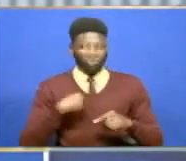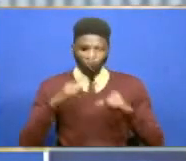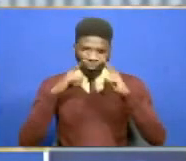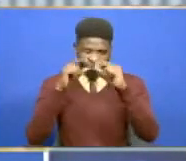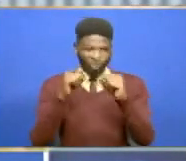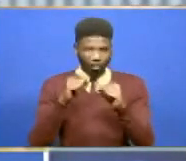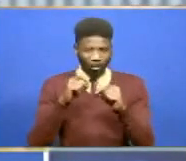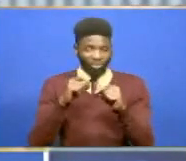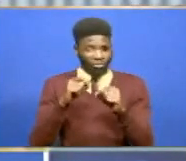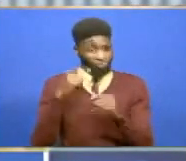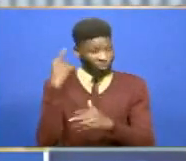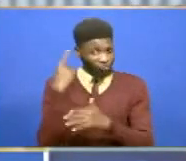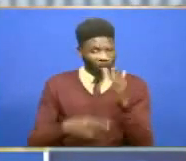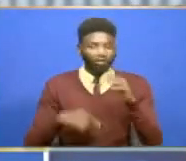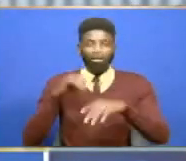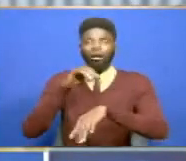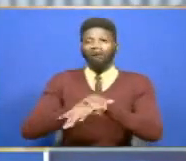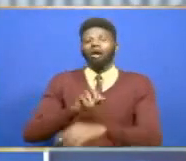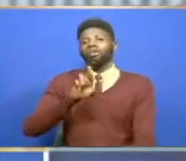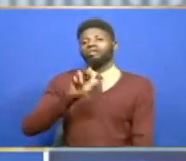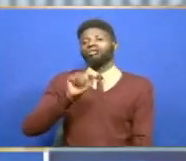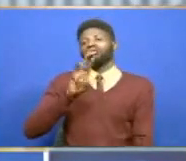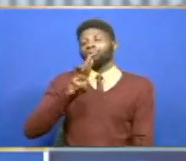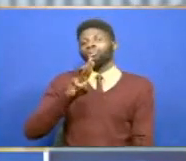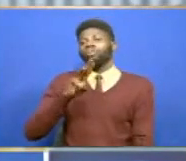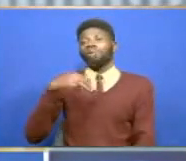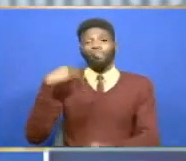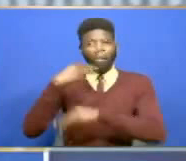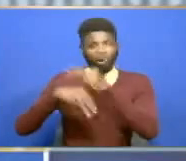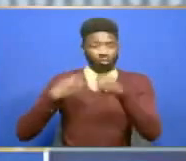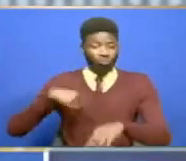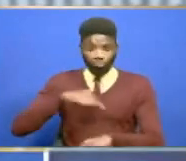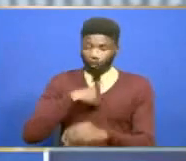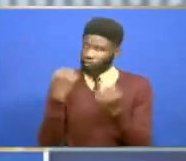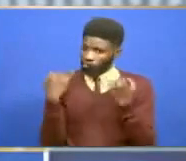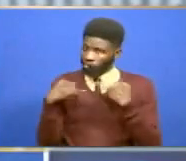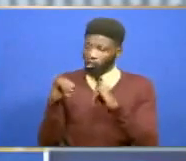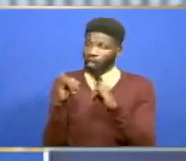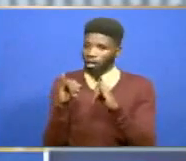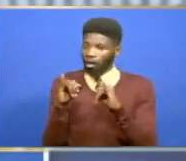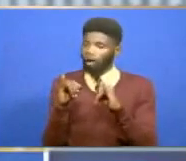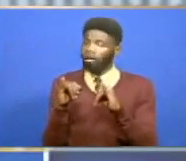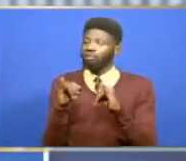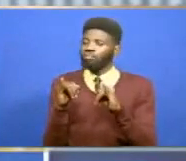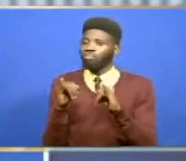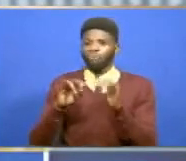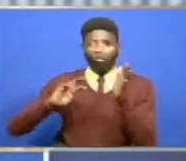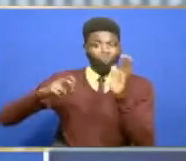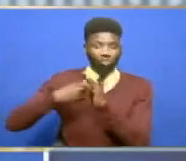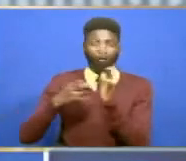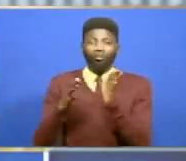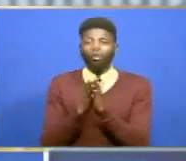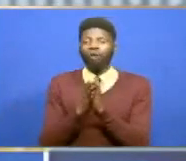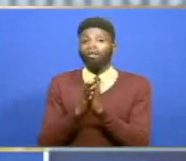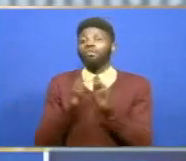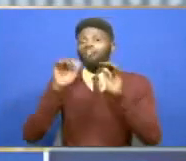raw materials. We have guarded against that by contracting farmers to grow sunflower for